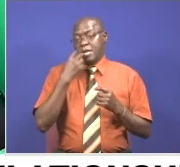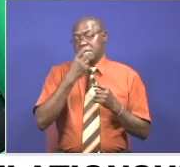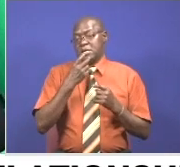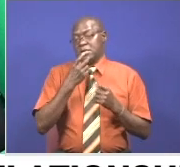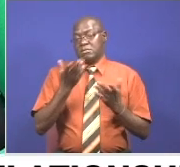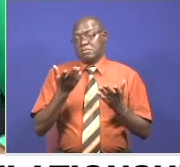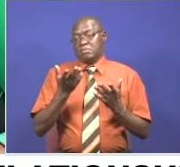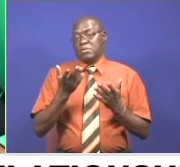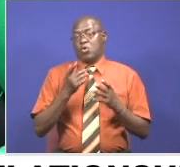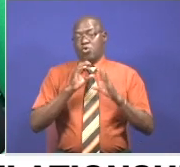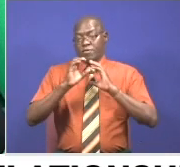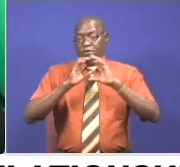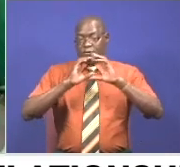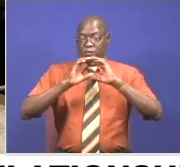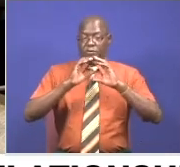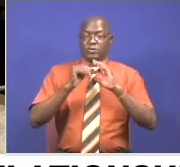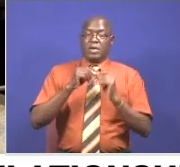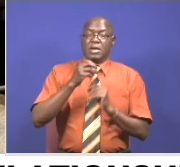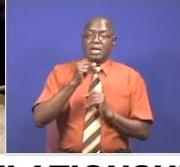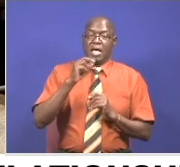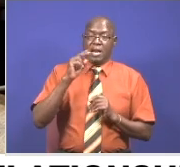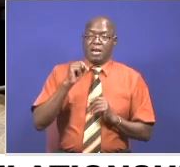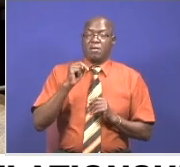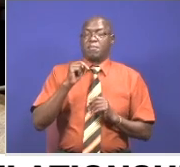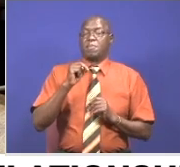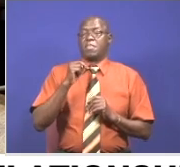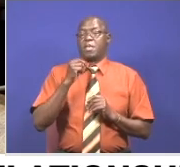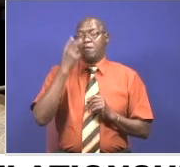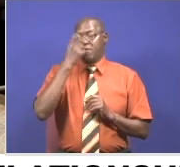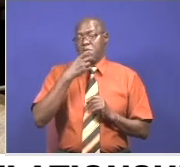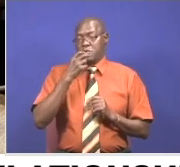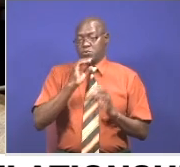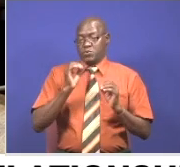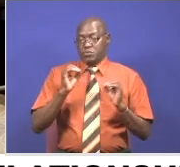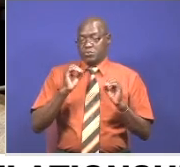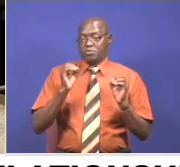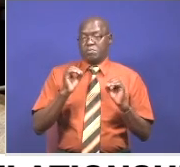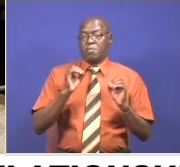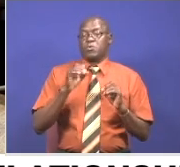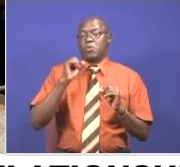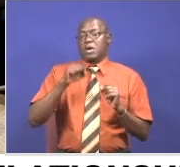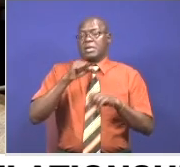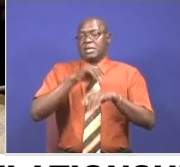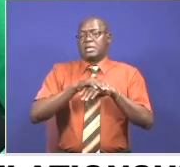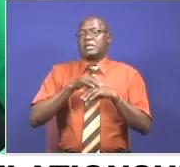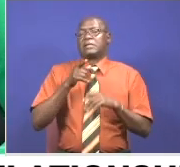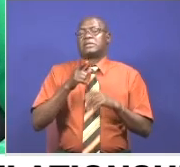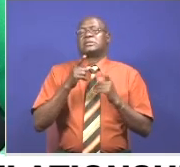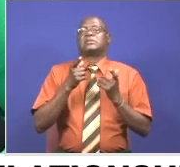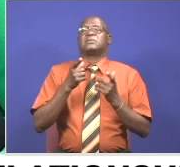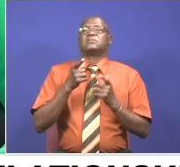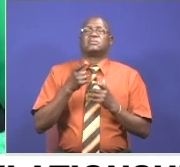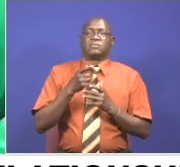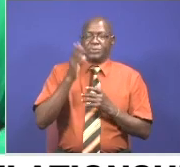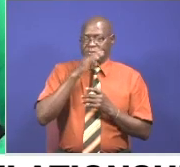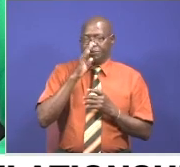that somehow they are nonverbal and you can be able to get the message that this person is in this kind of a personality where they spend